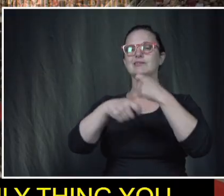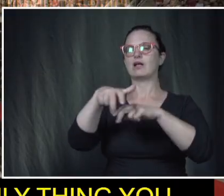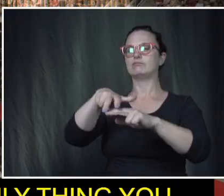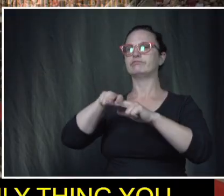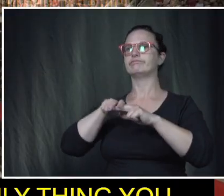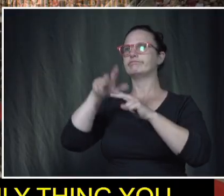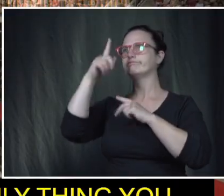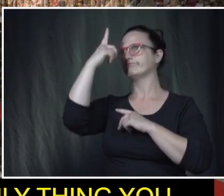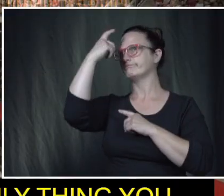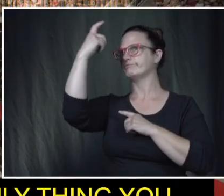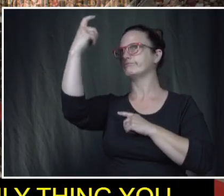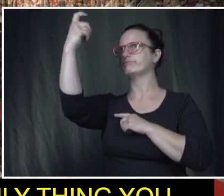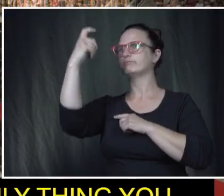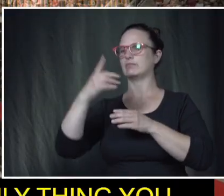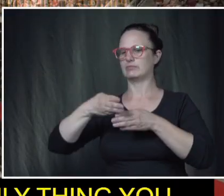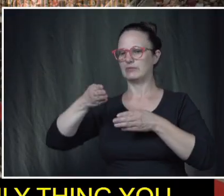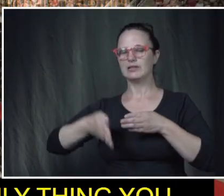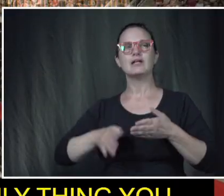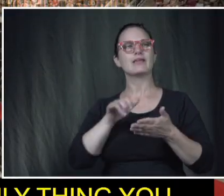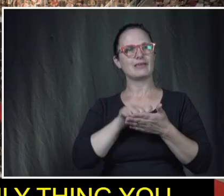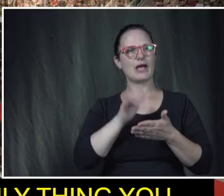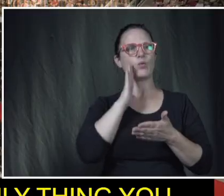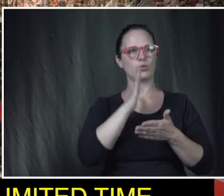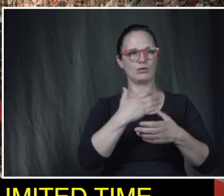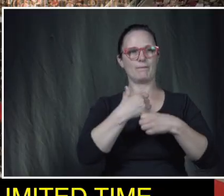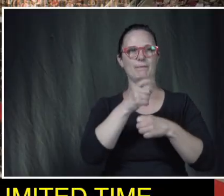the outcome is what will make you great.